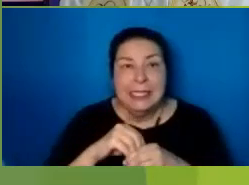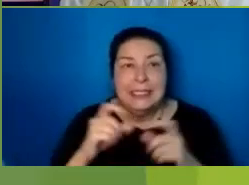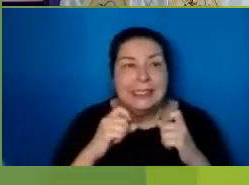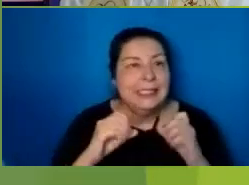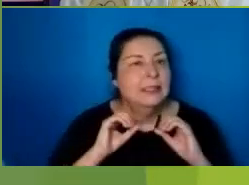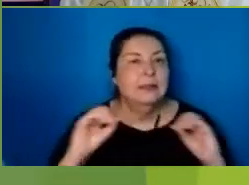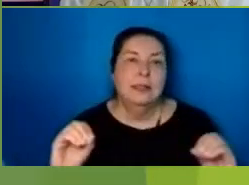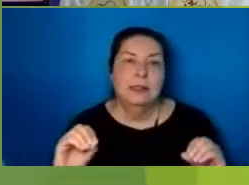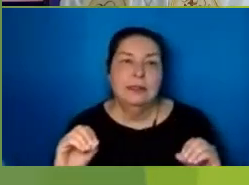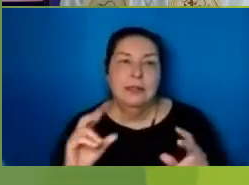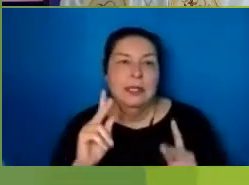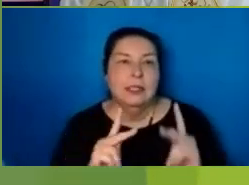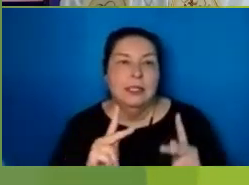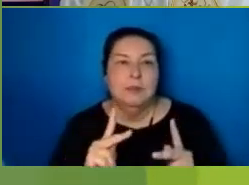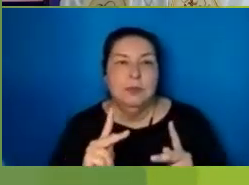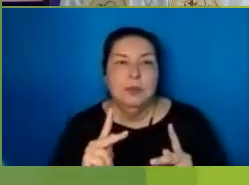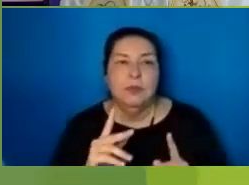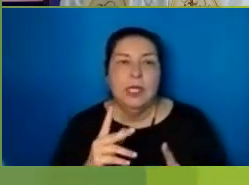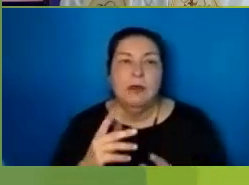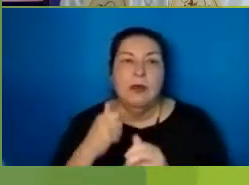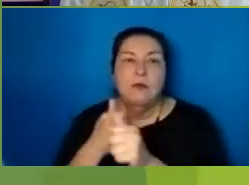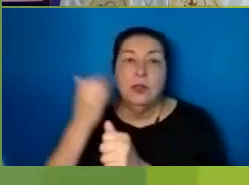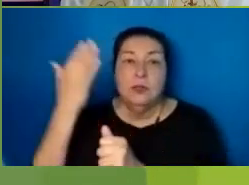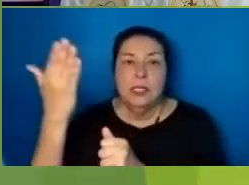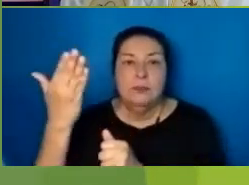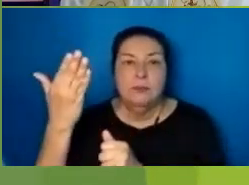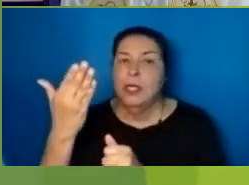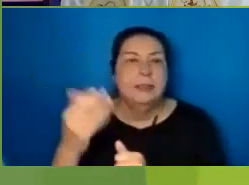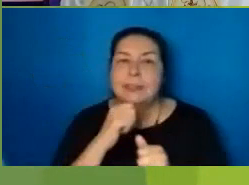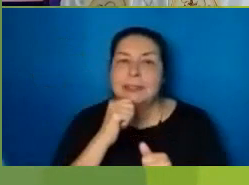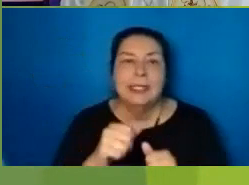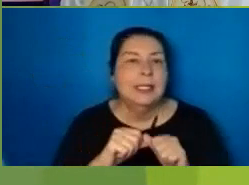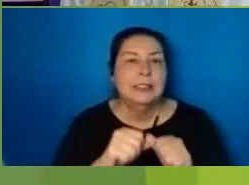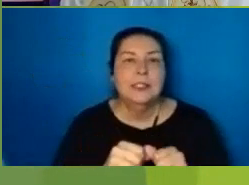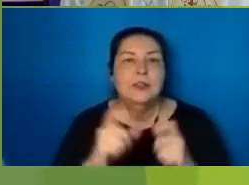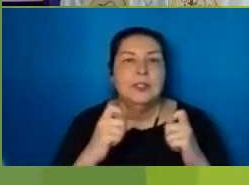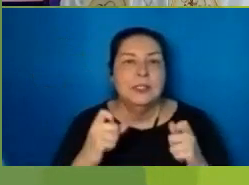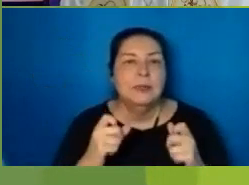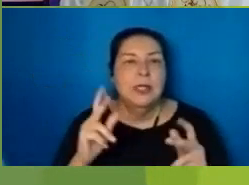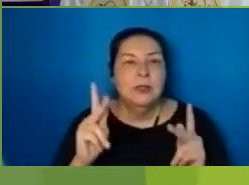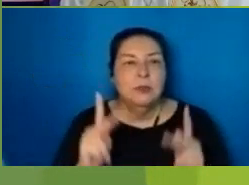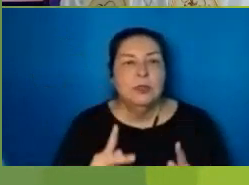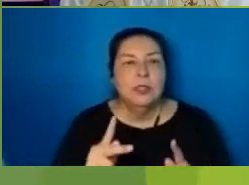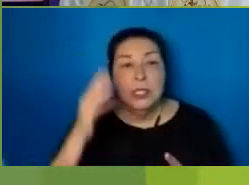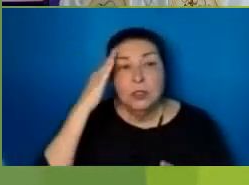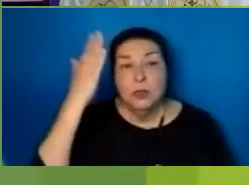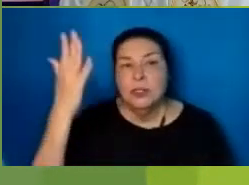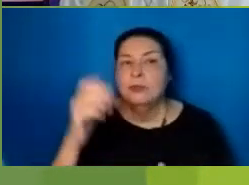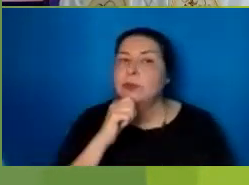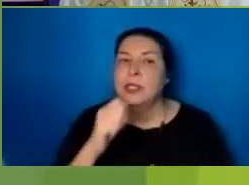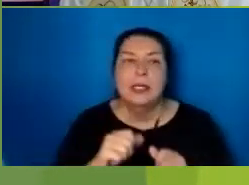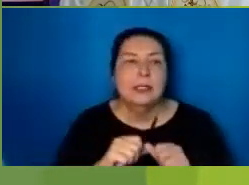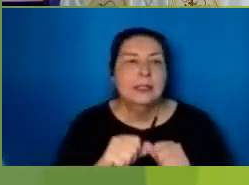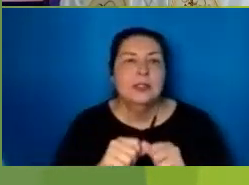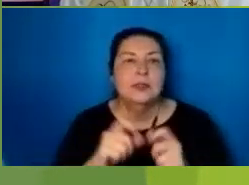Keeps on sinning No one who keeps on sinning Has ever seen him Or known him Little children Let